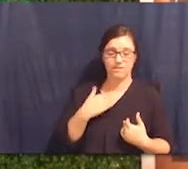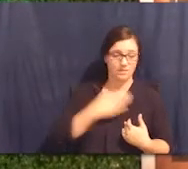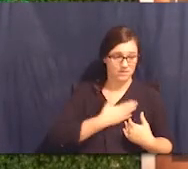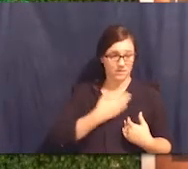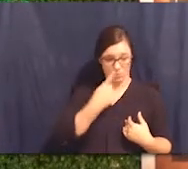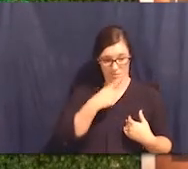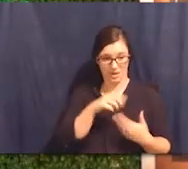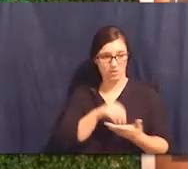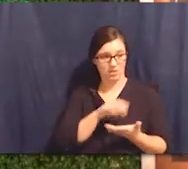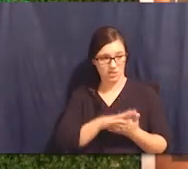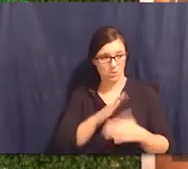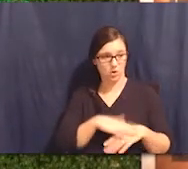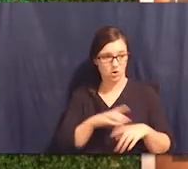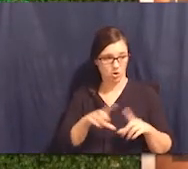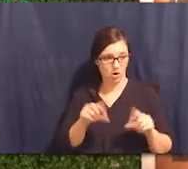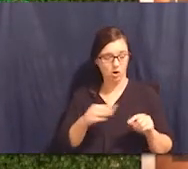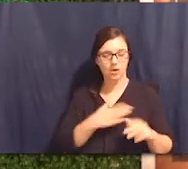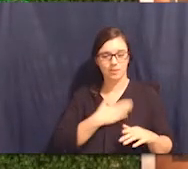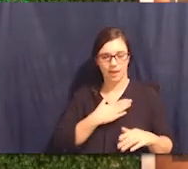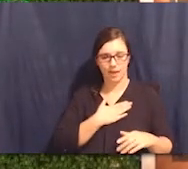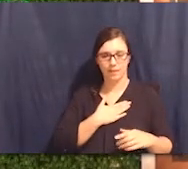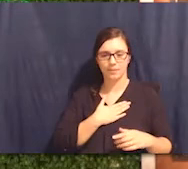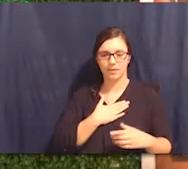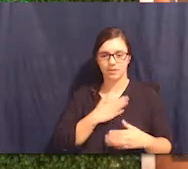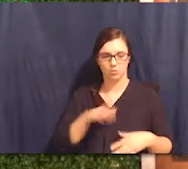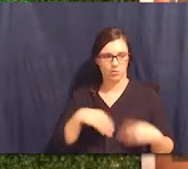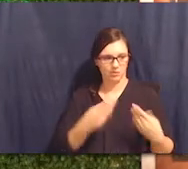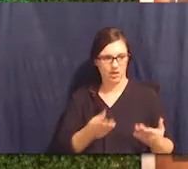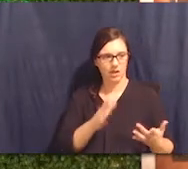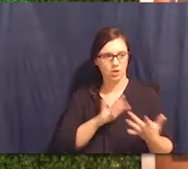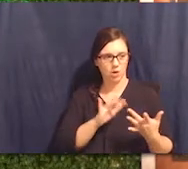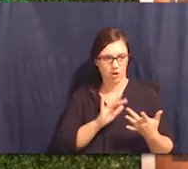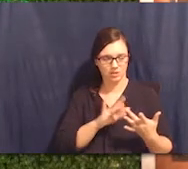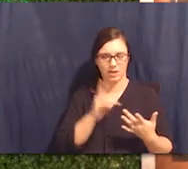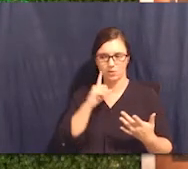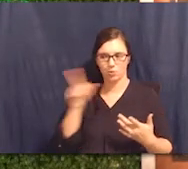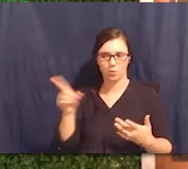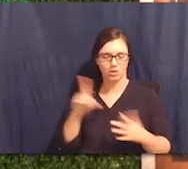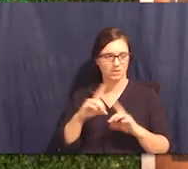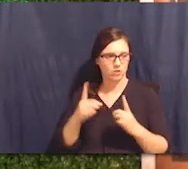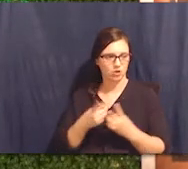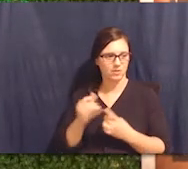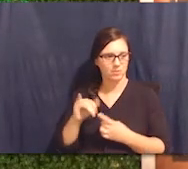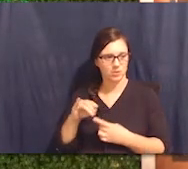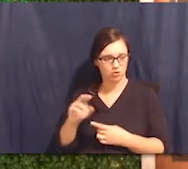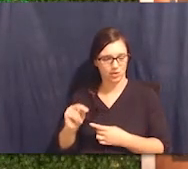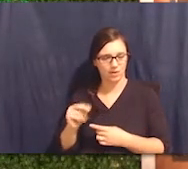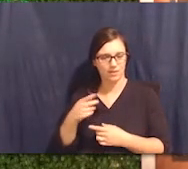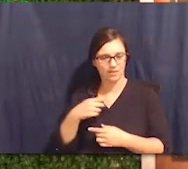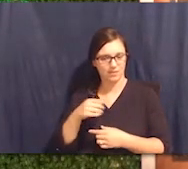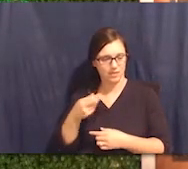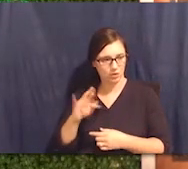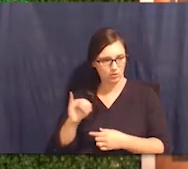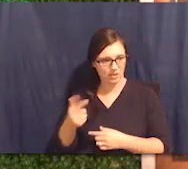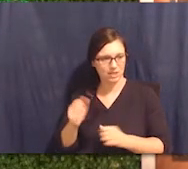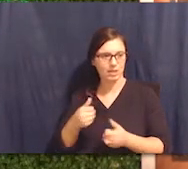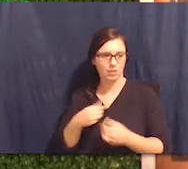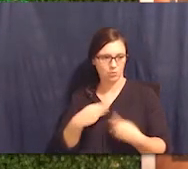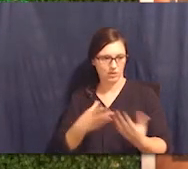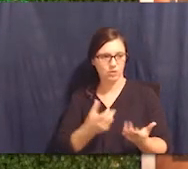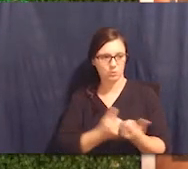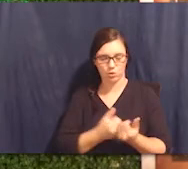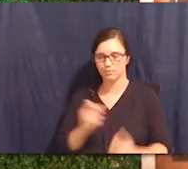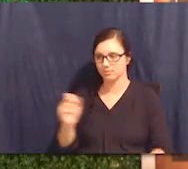if you will write your question down on the card, we'll provide you the contact for the Division of Administrative Hearing, who can provide some support in that